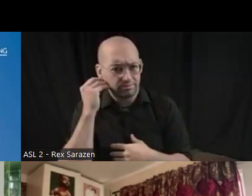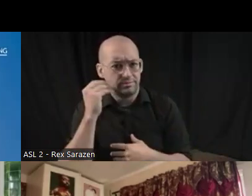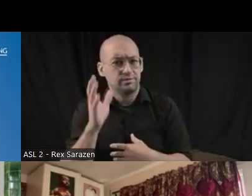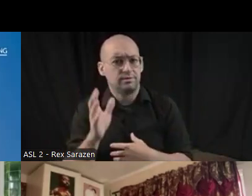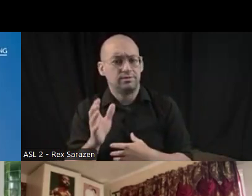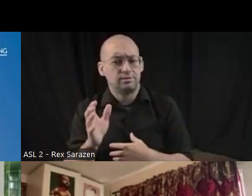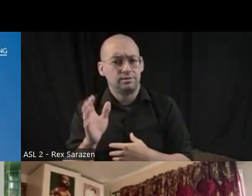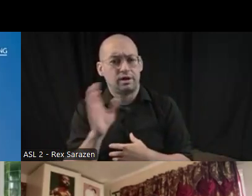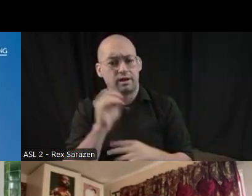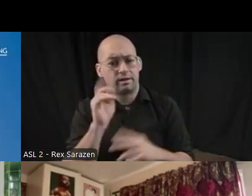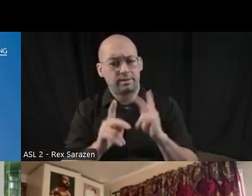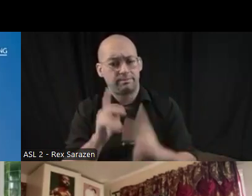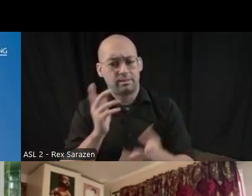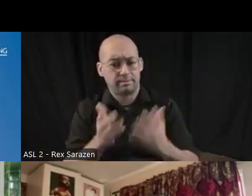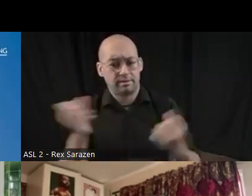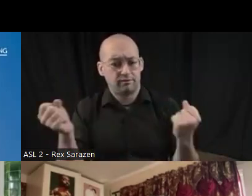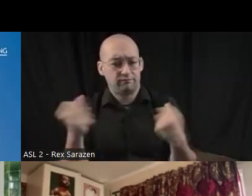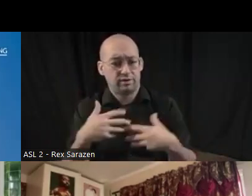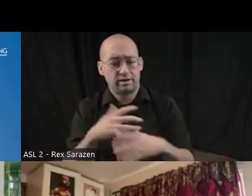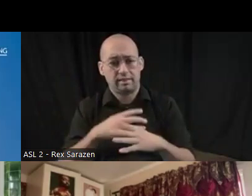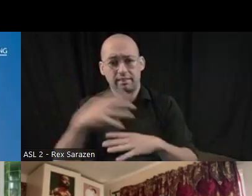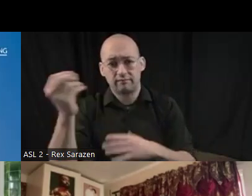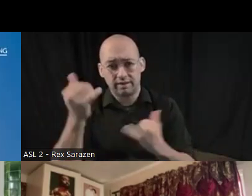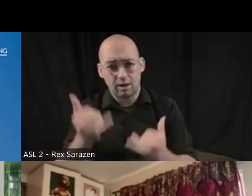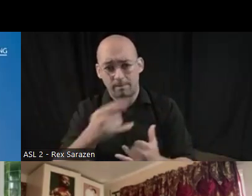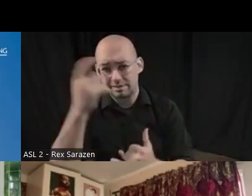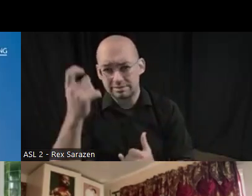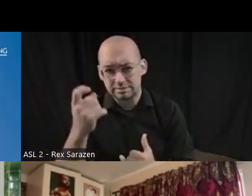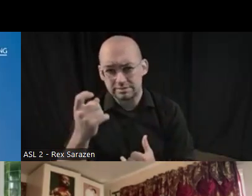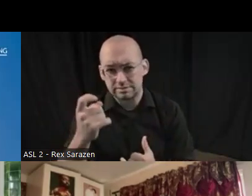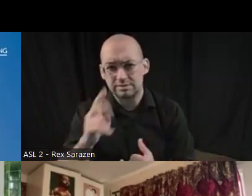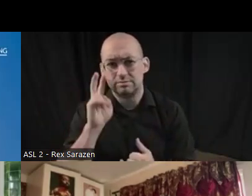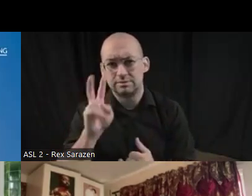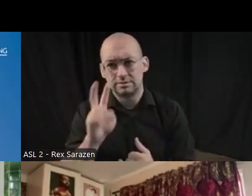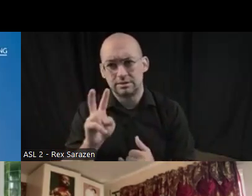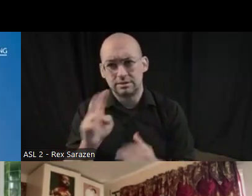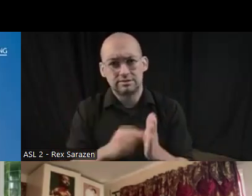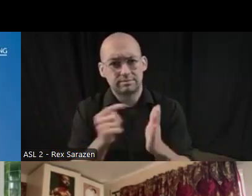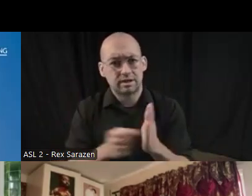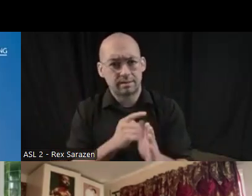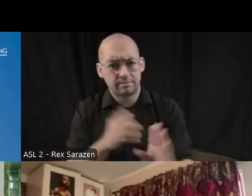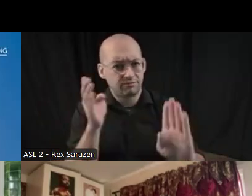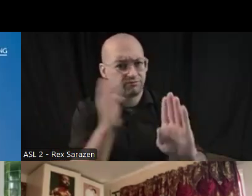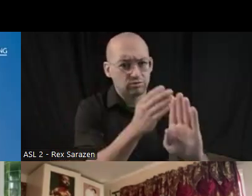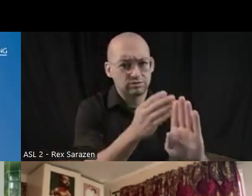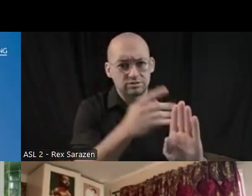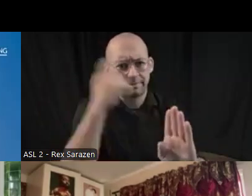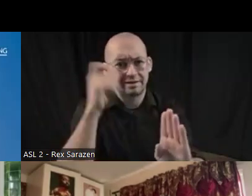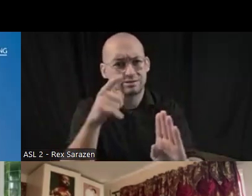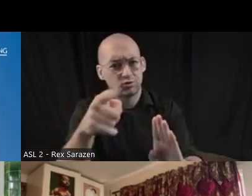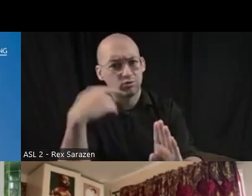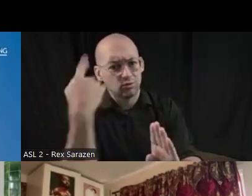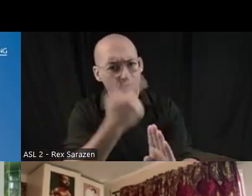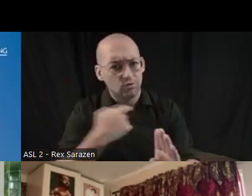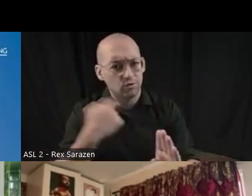and people might be afraid to leave now because we're seeing that sometimes people are targeted just for the color of their skin with nothing to do